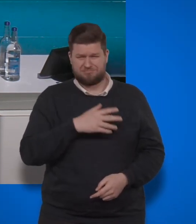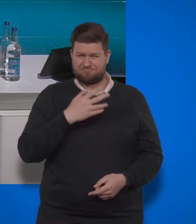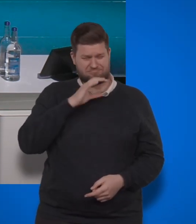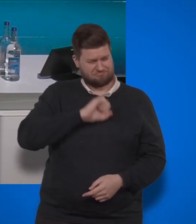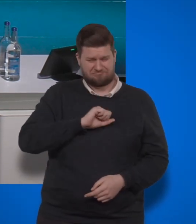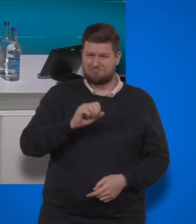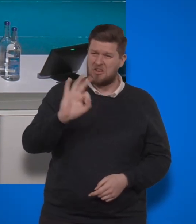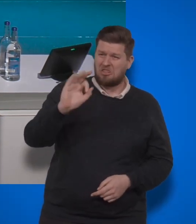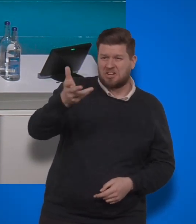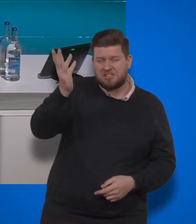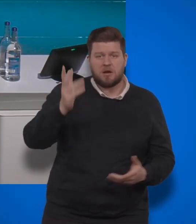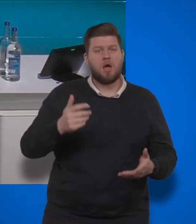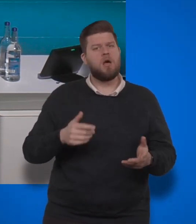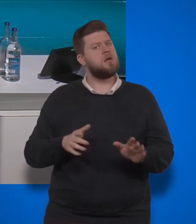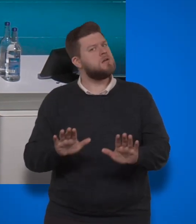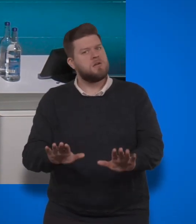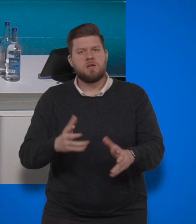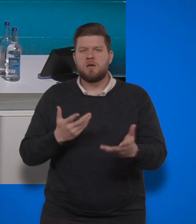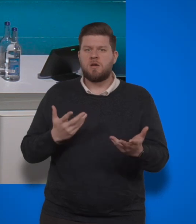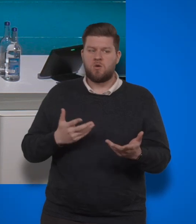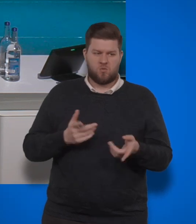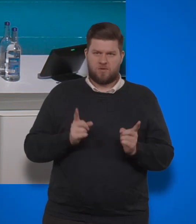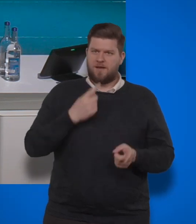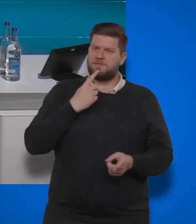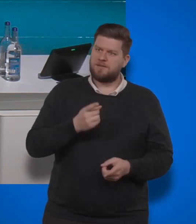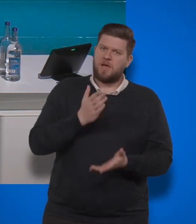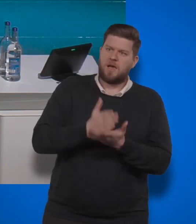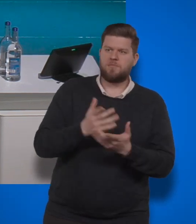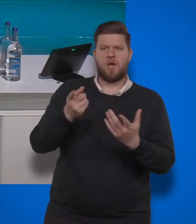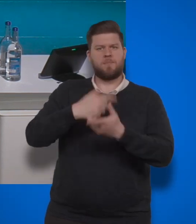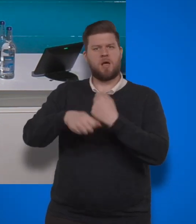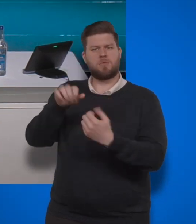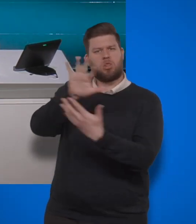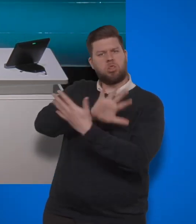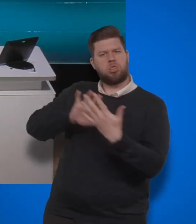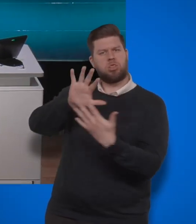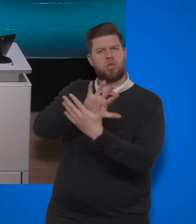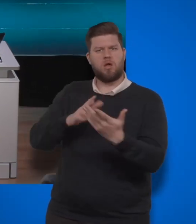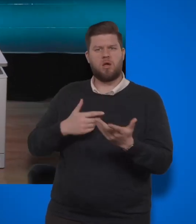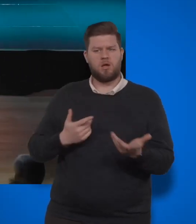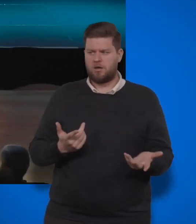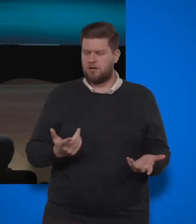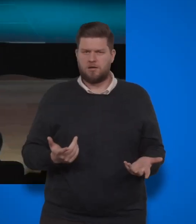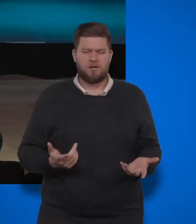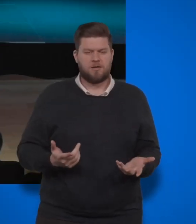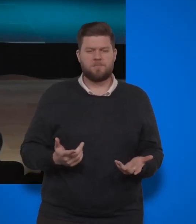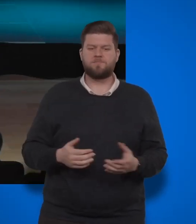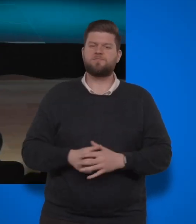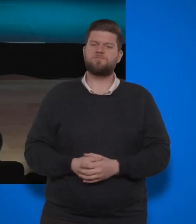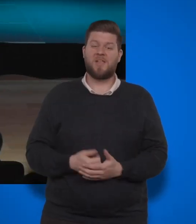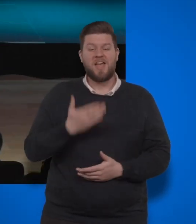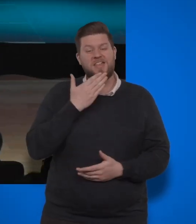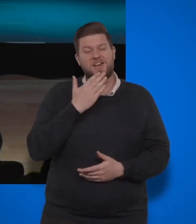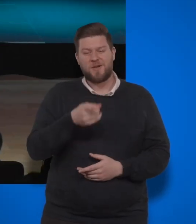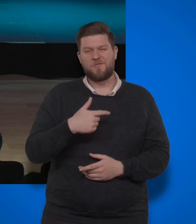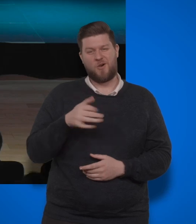way, confusion lies. But I think these are kind of issues we're going to have to face. Thank you so much for questions